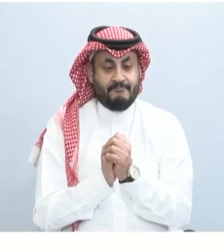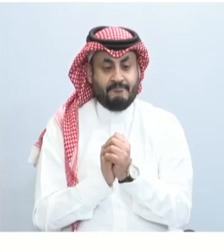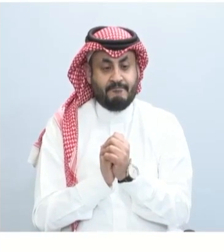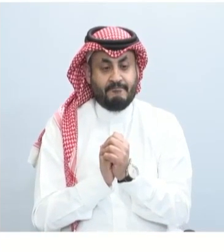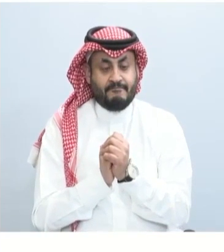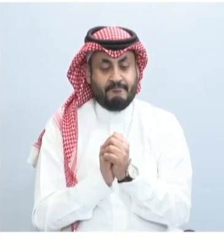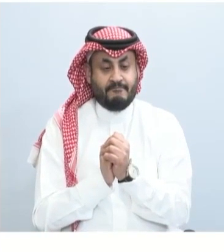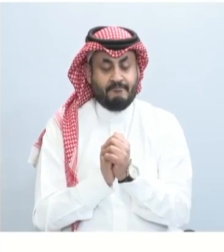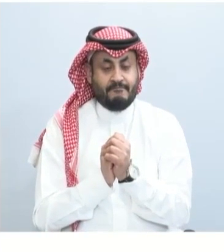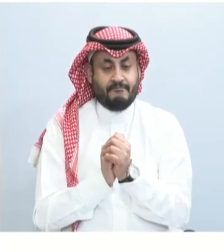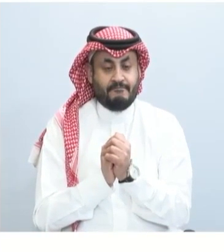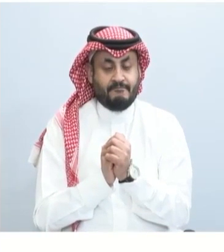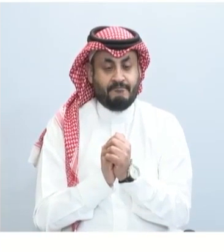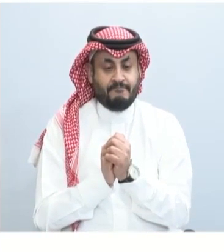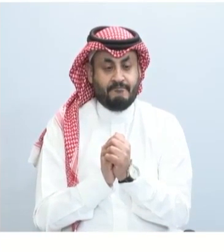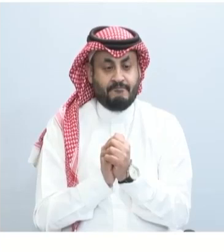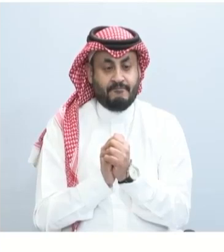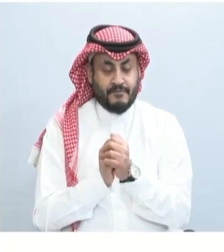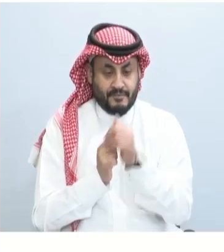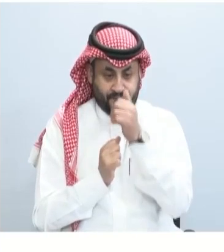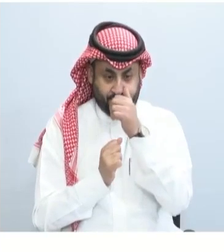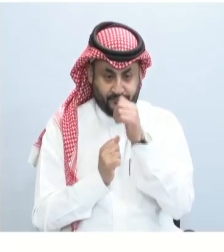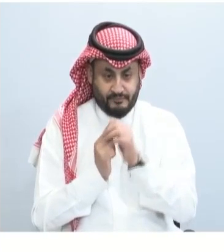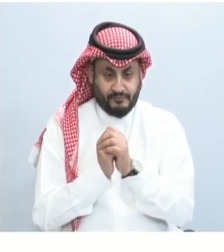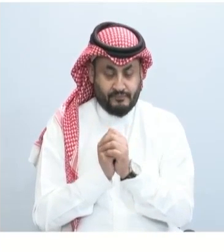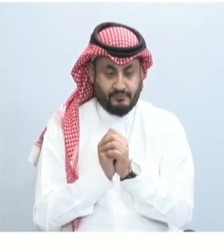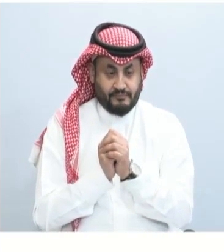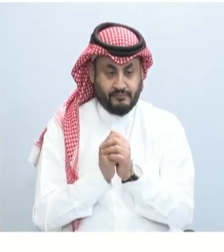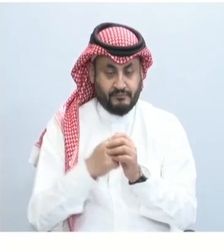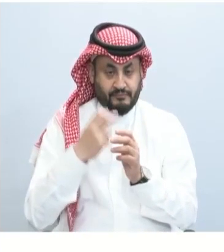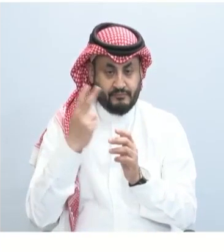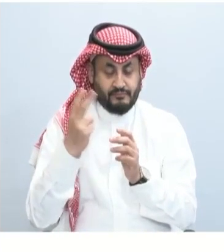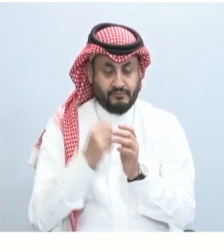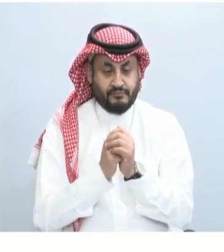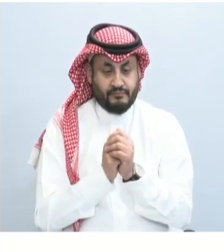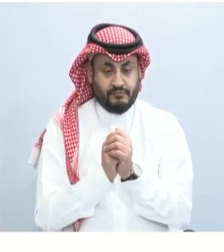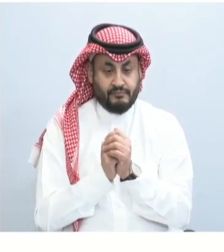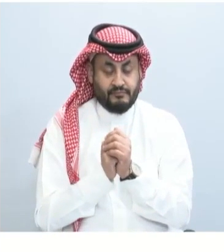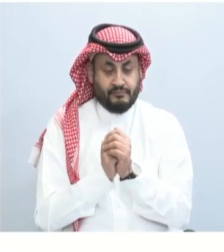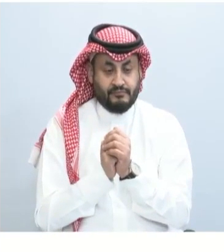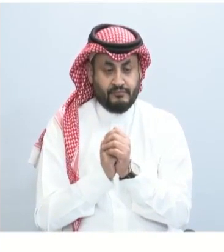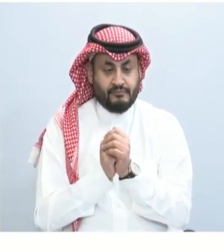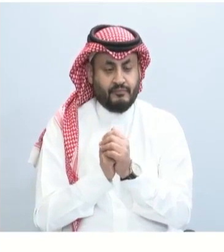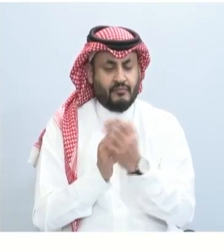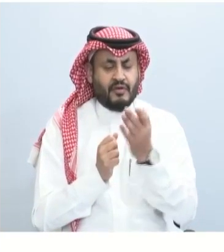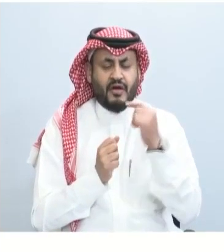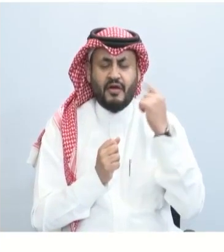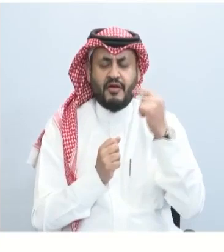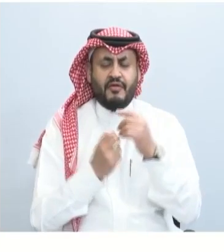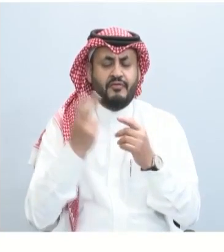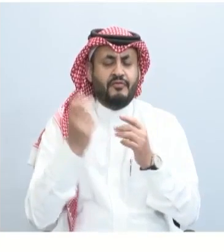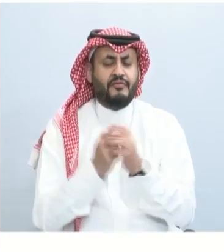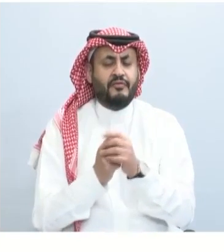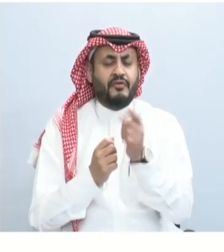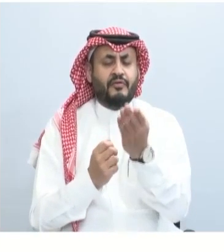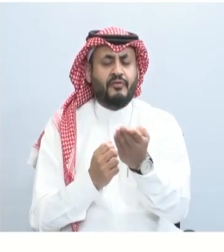we circled the letter. And here in number two. So which one can you remember? What